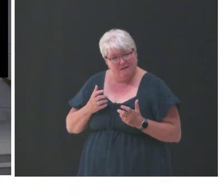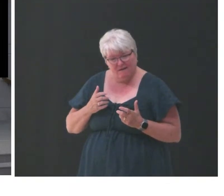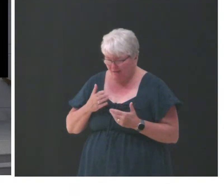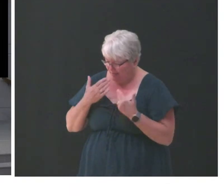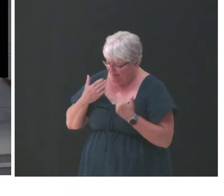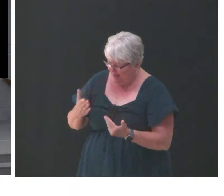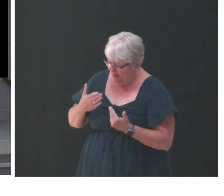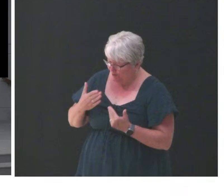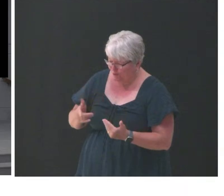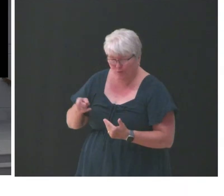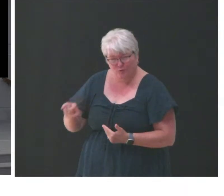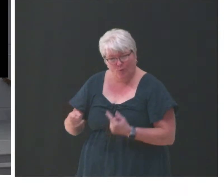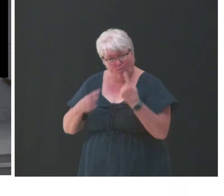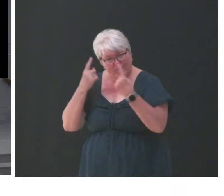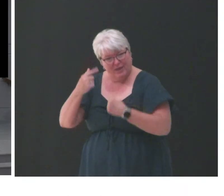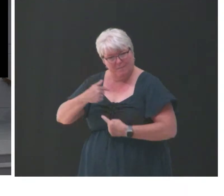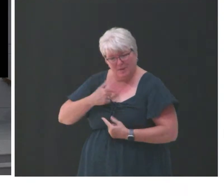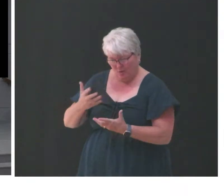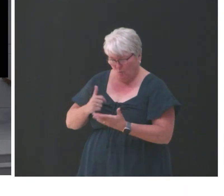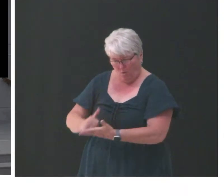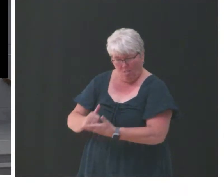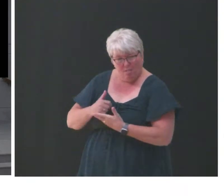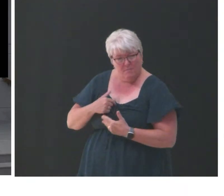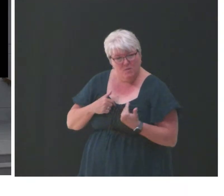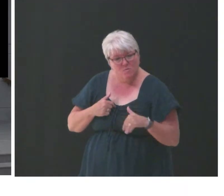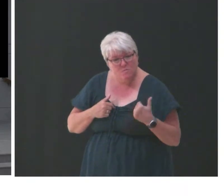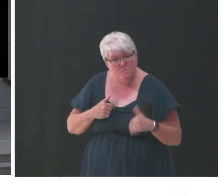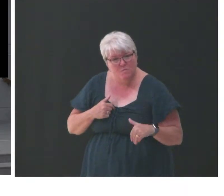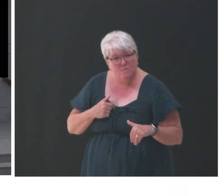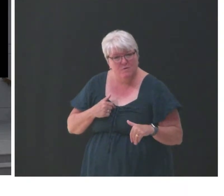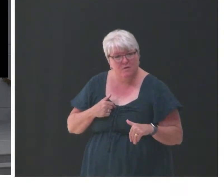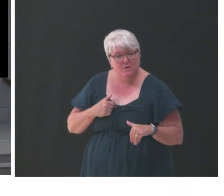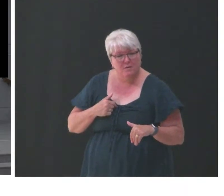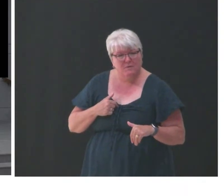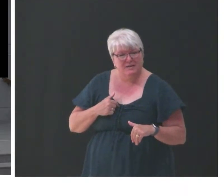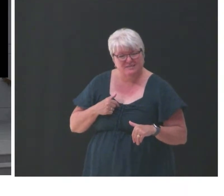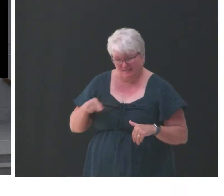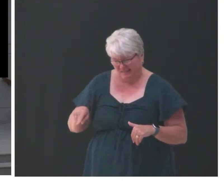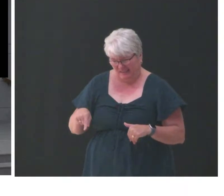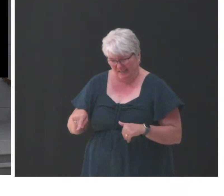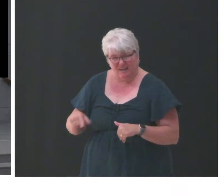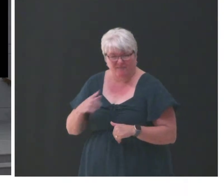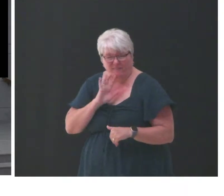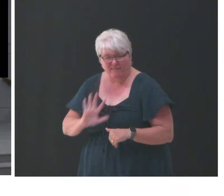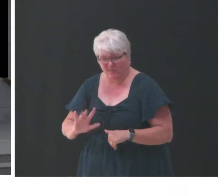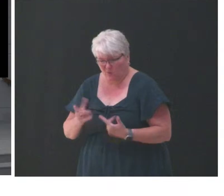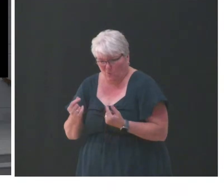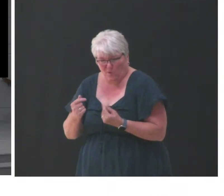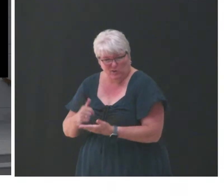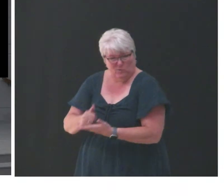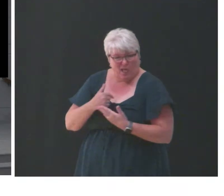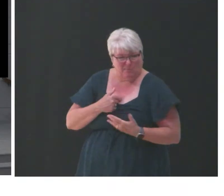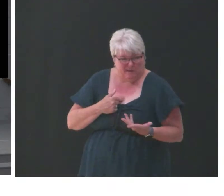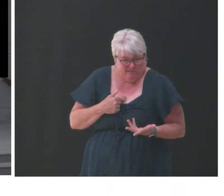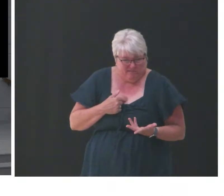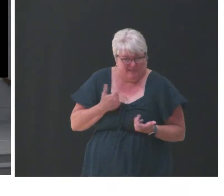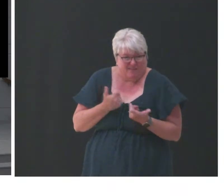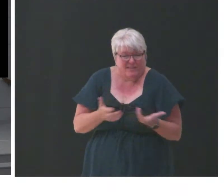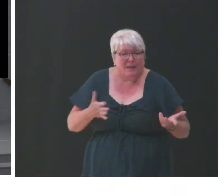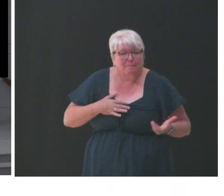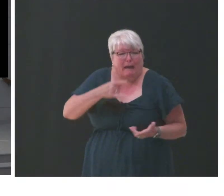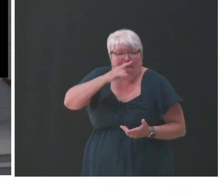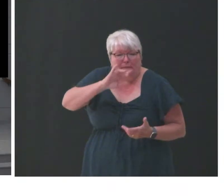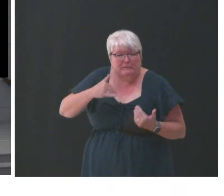thank you. That's so thoughtful of you. Because listen, what can they really do for you? Everything that my